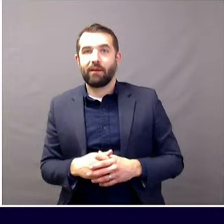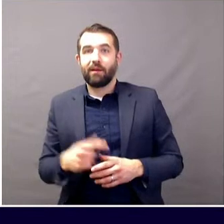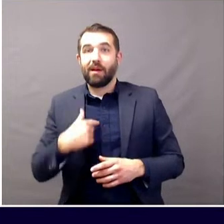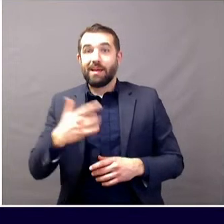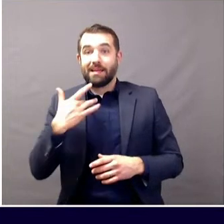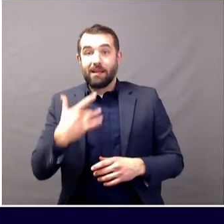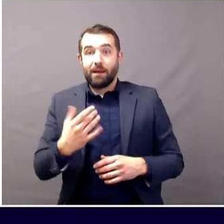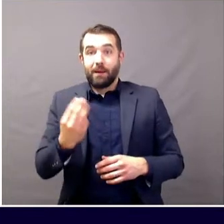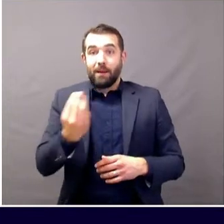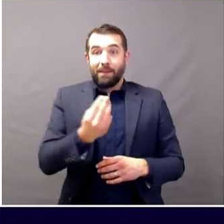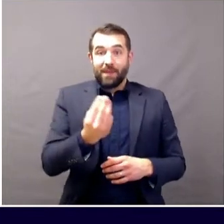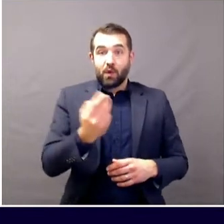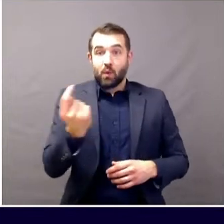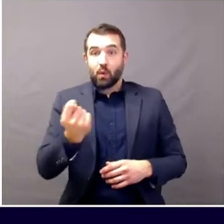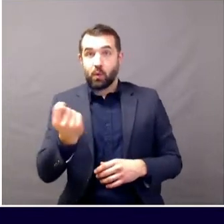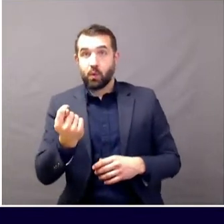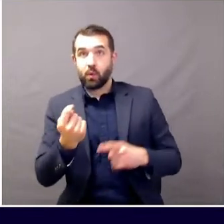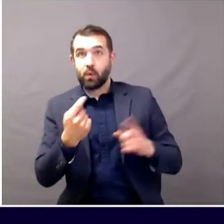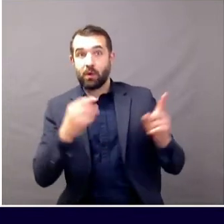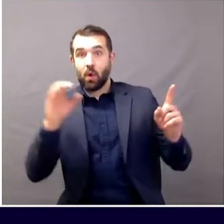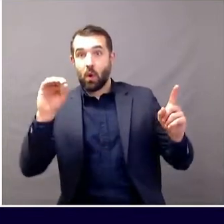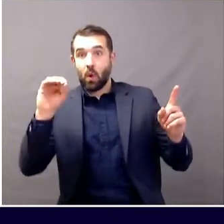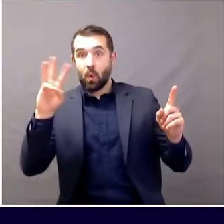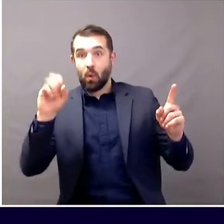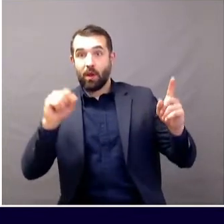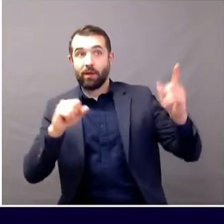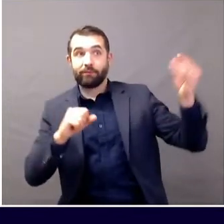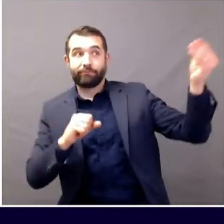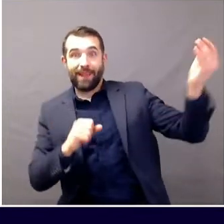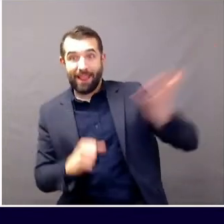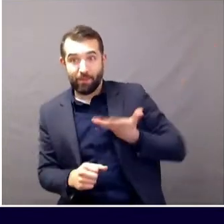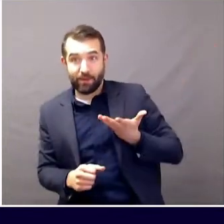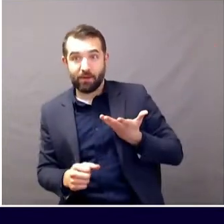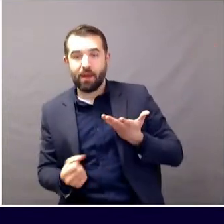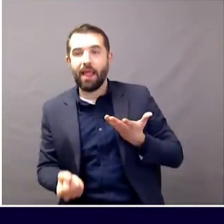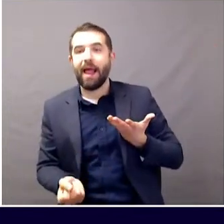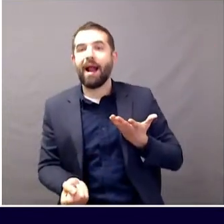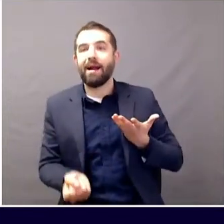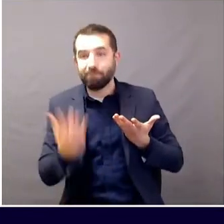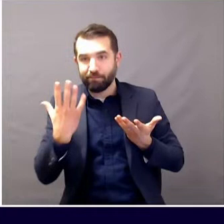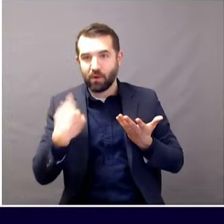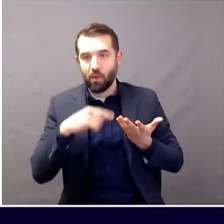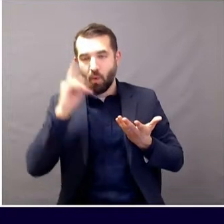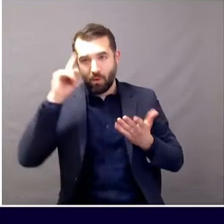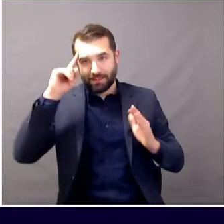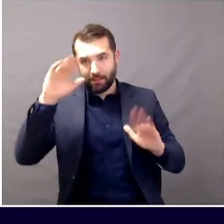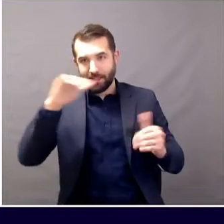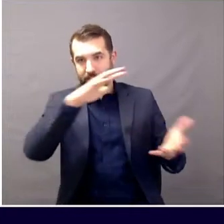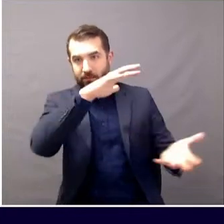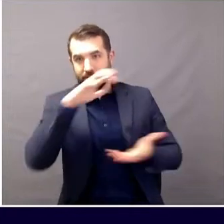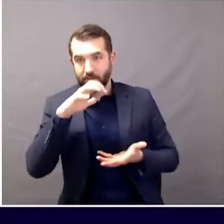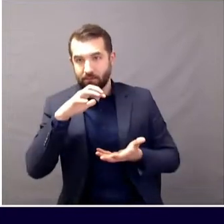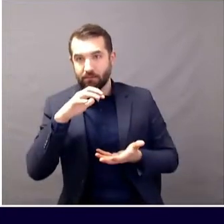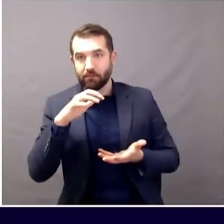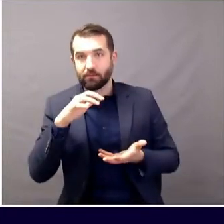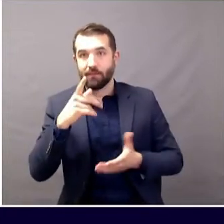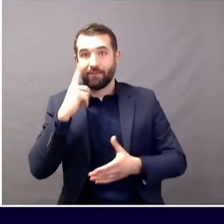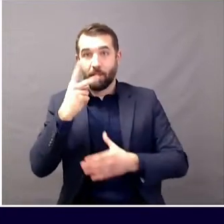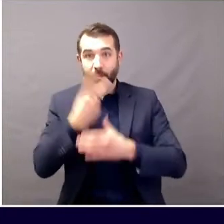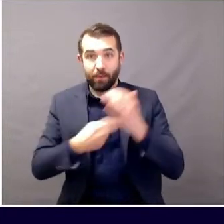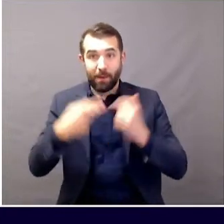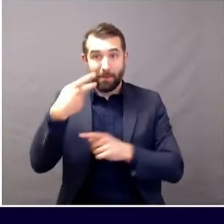Speed, we are told what our allocation will be for the subsequent week of both Pfizer and Moderna